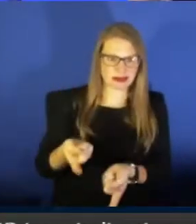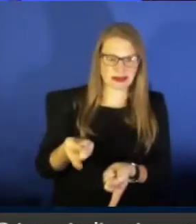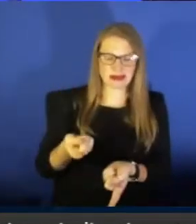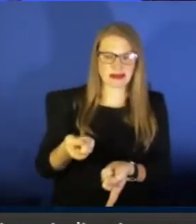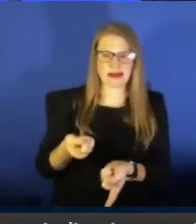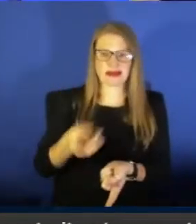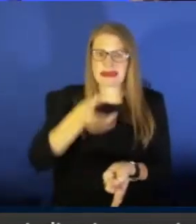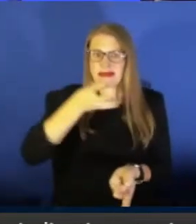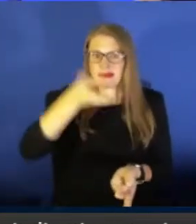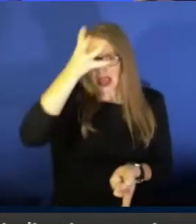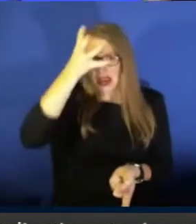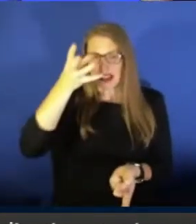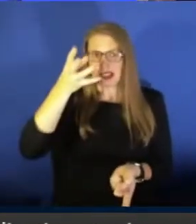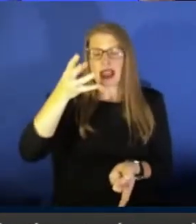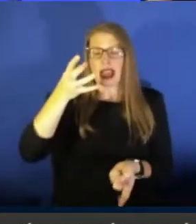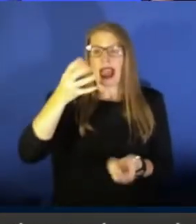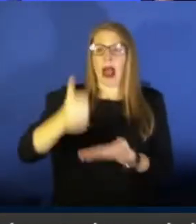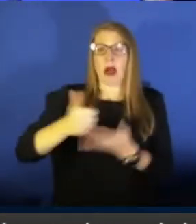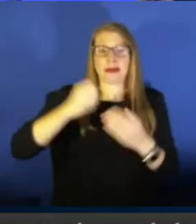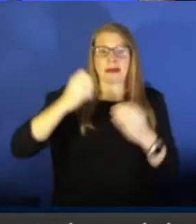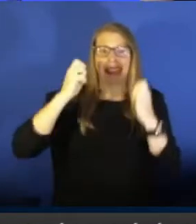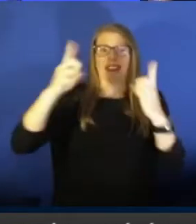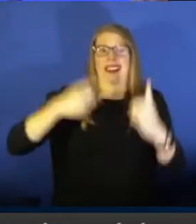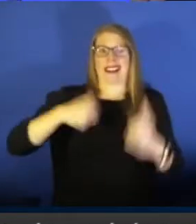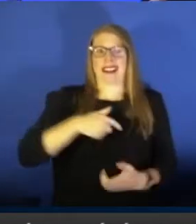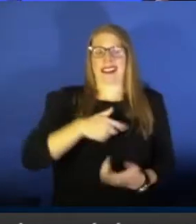stronger, but this is just it's the